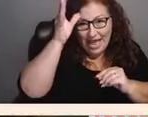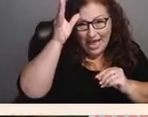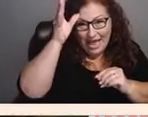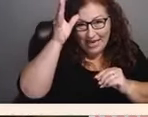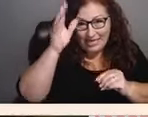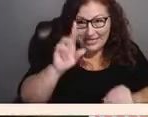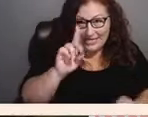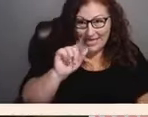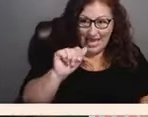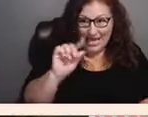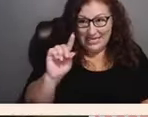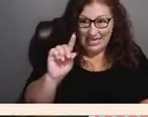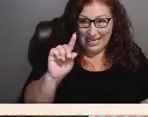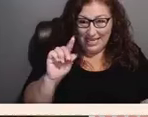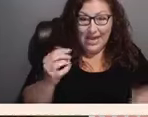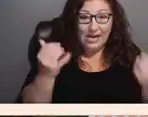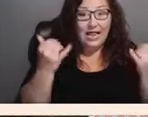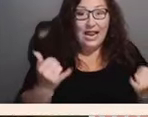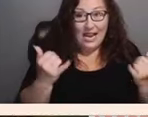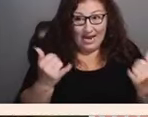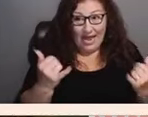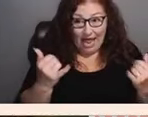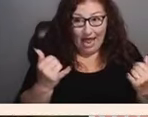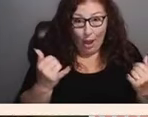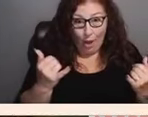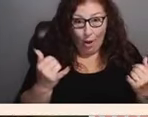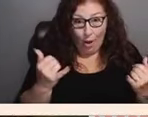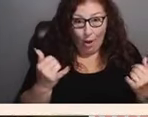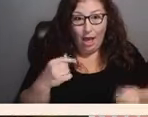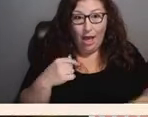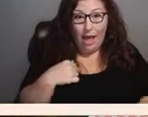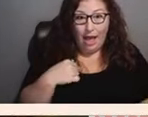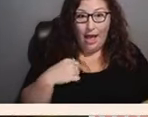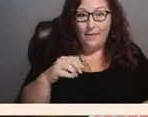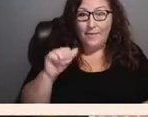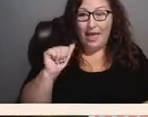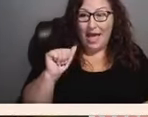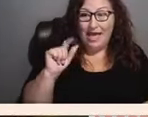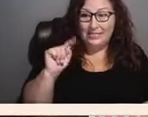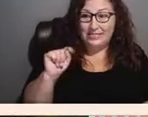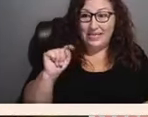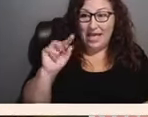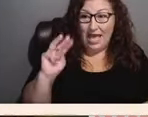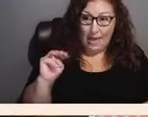Now, I am A-T-M to them.